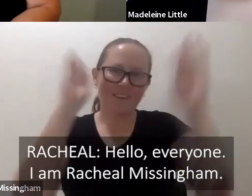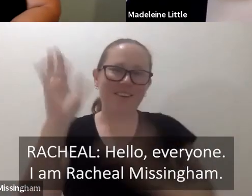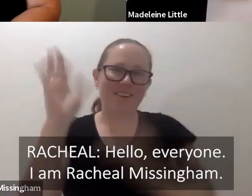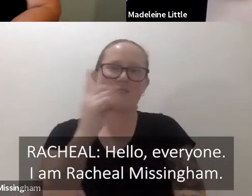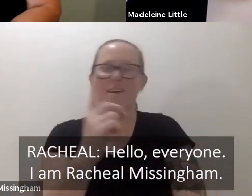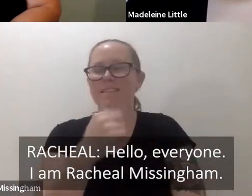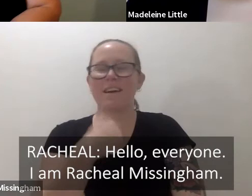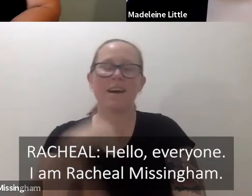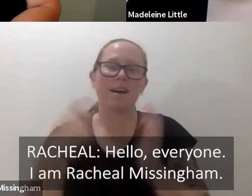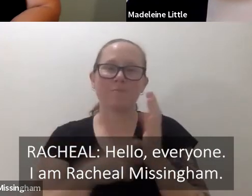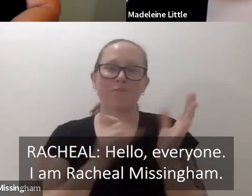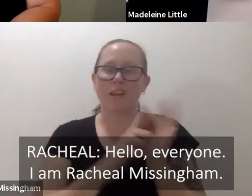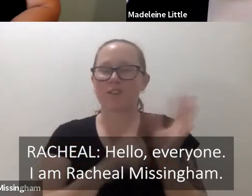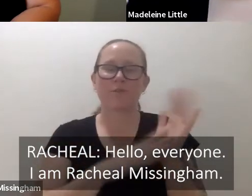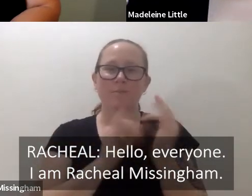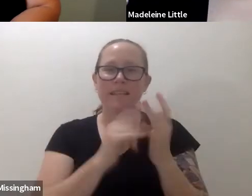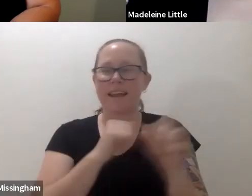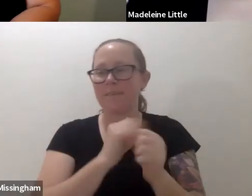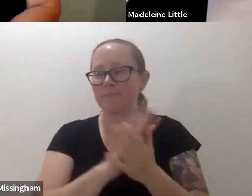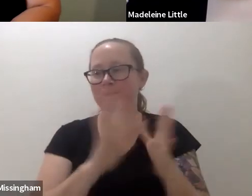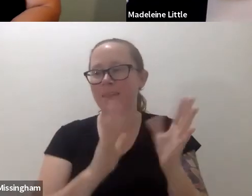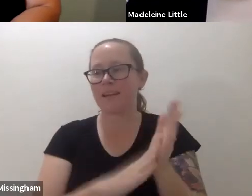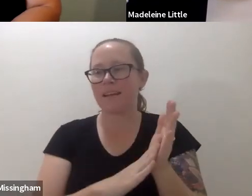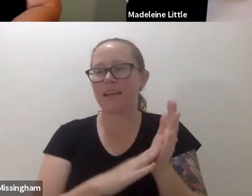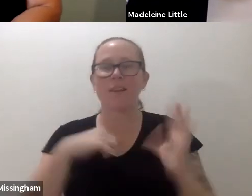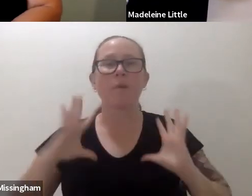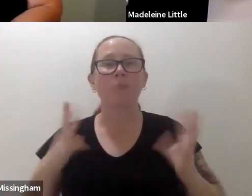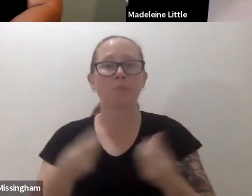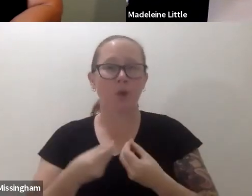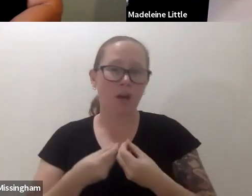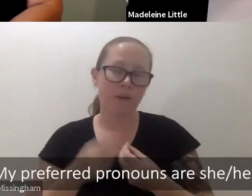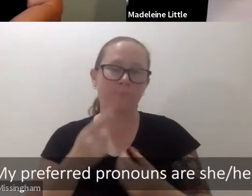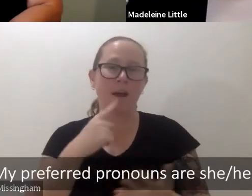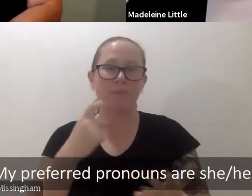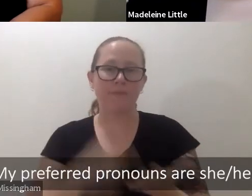Hello, everyone. I'm Racheal Mickeyham, and